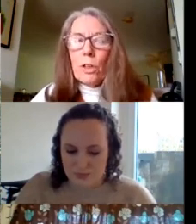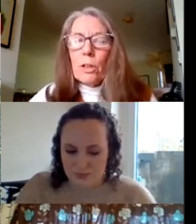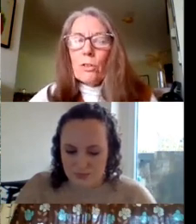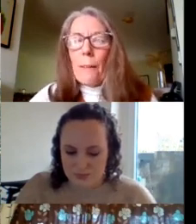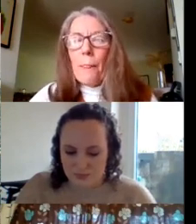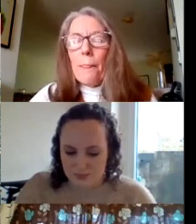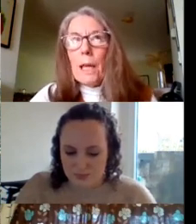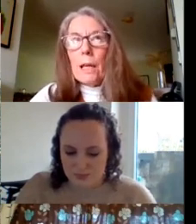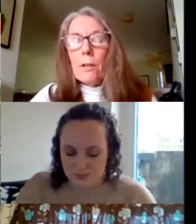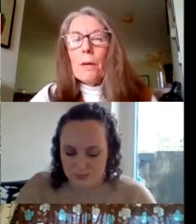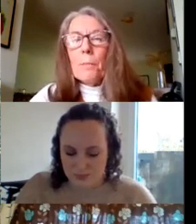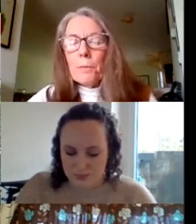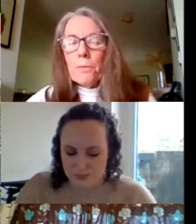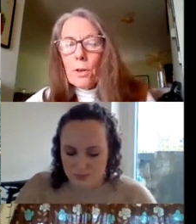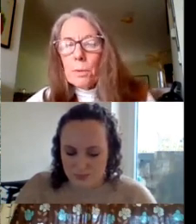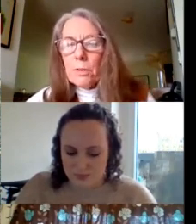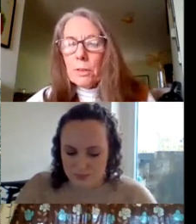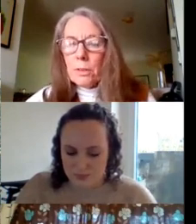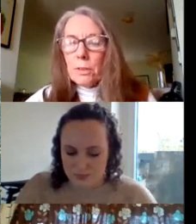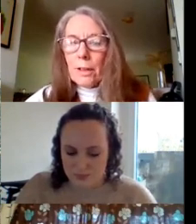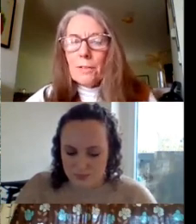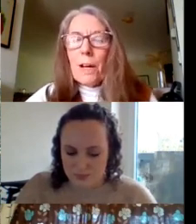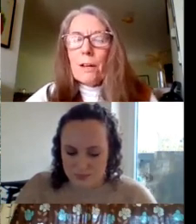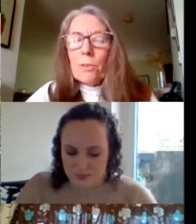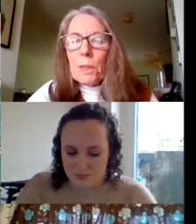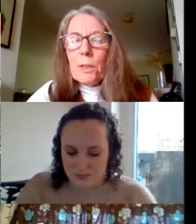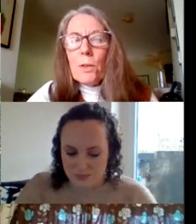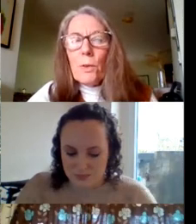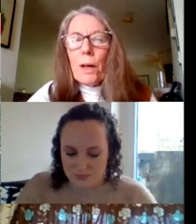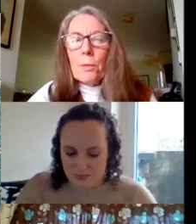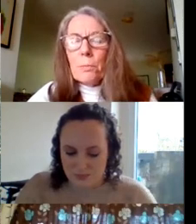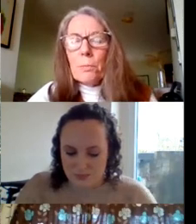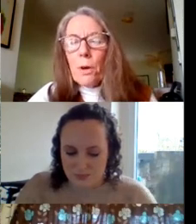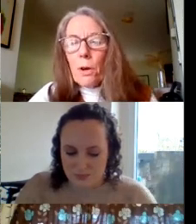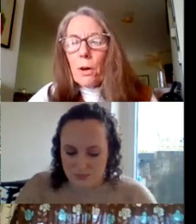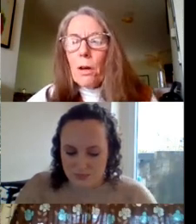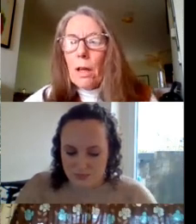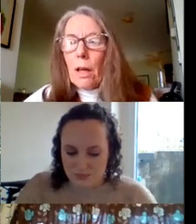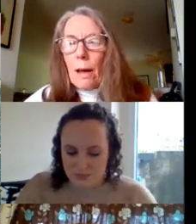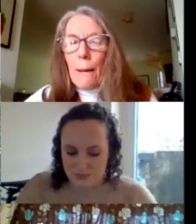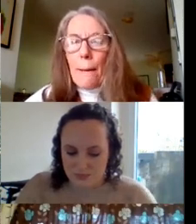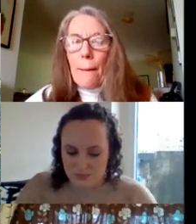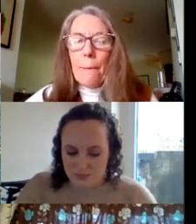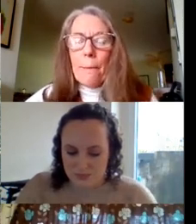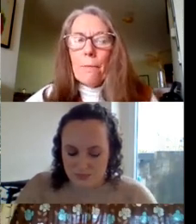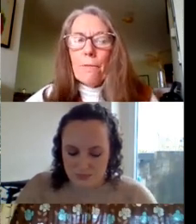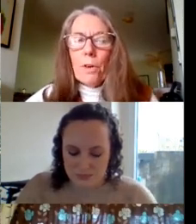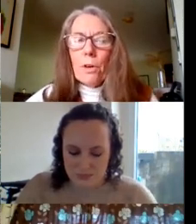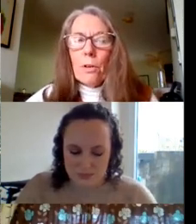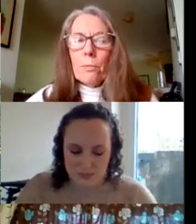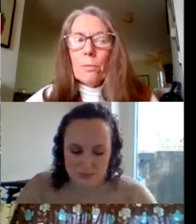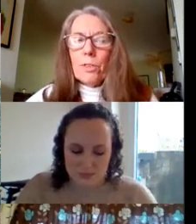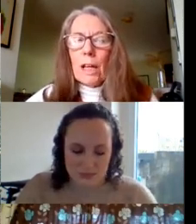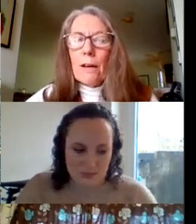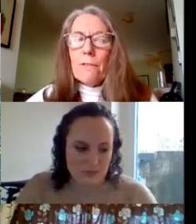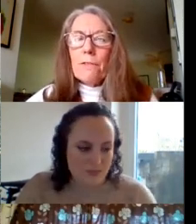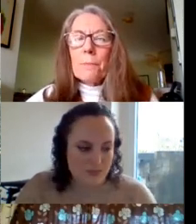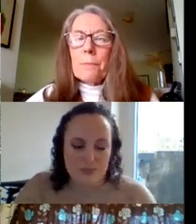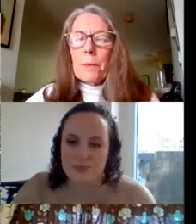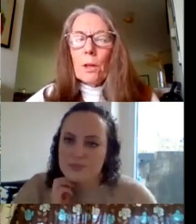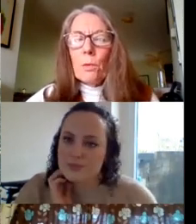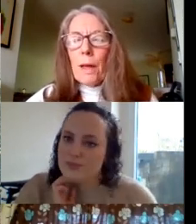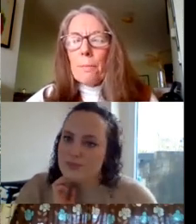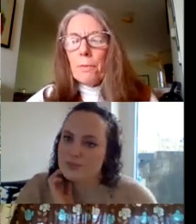the church, and the drama performances, as far as we know, that was more for